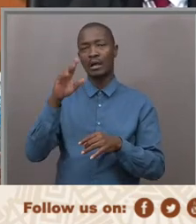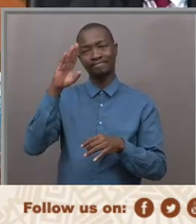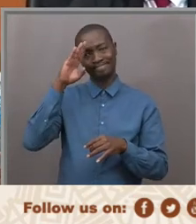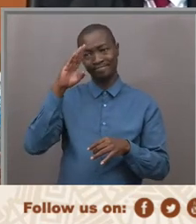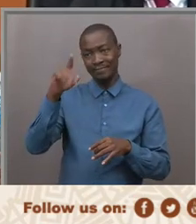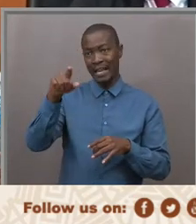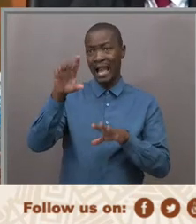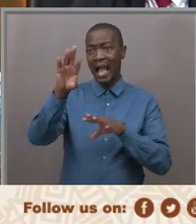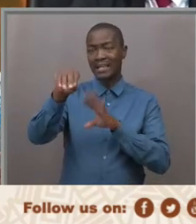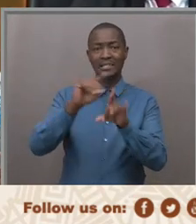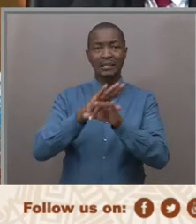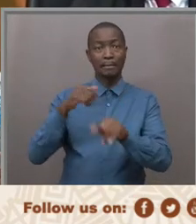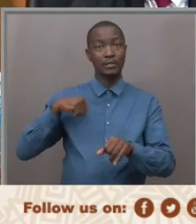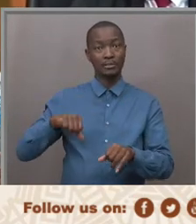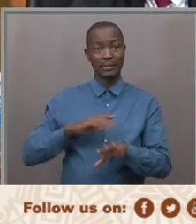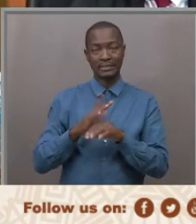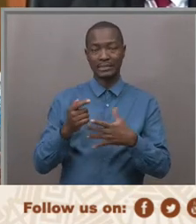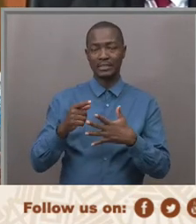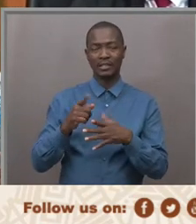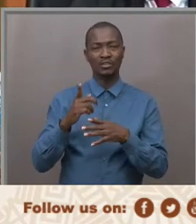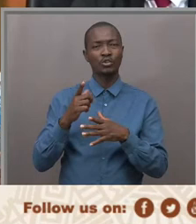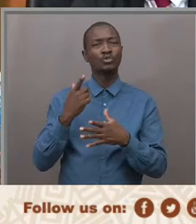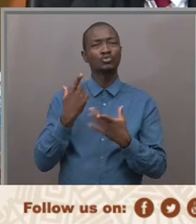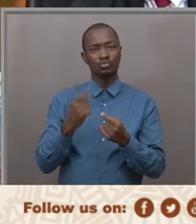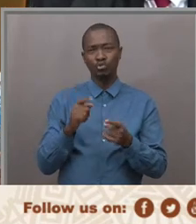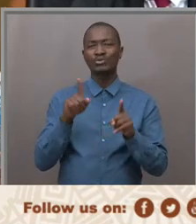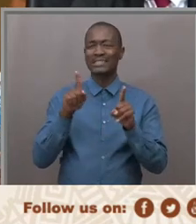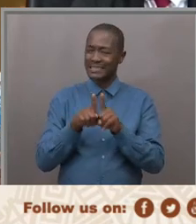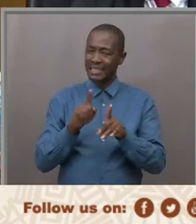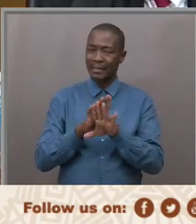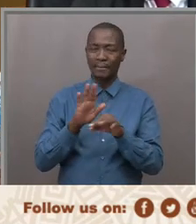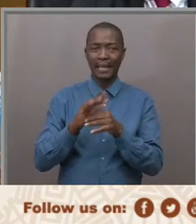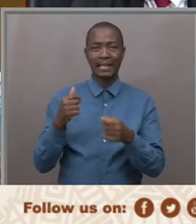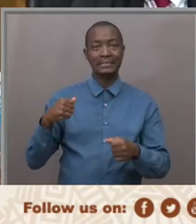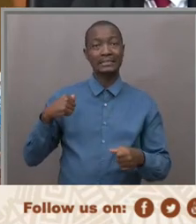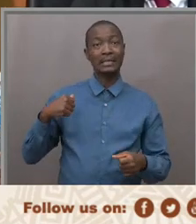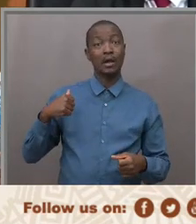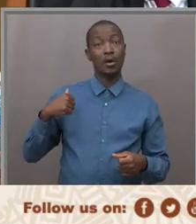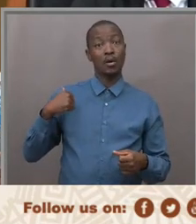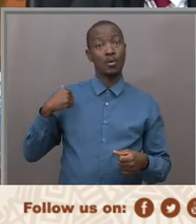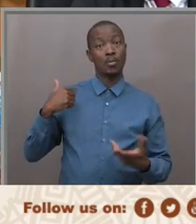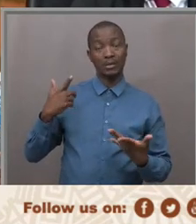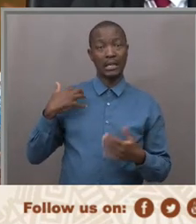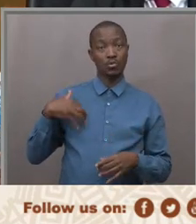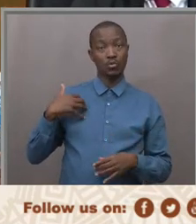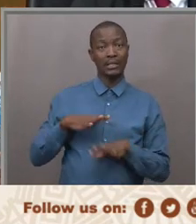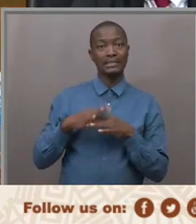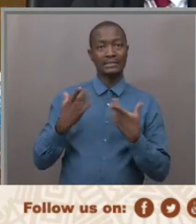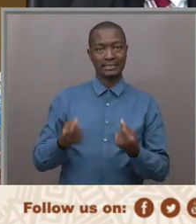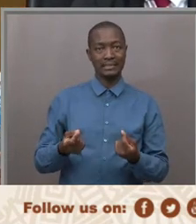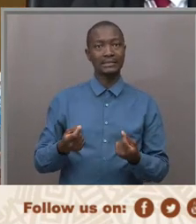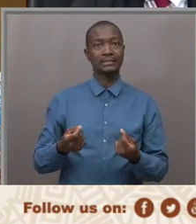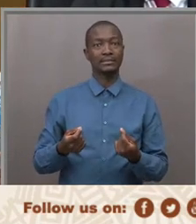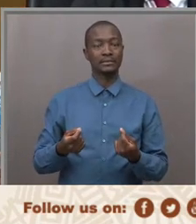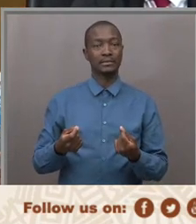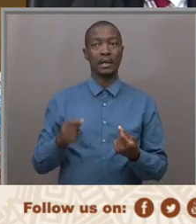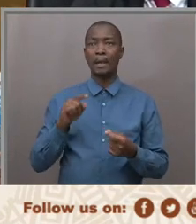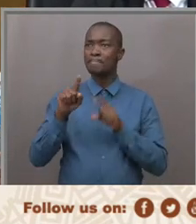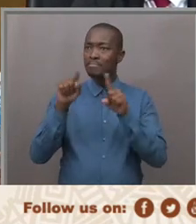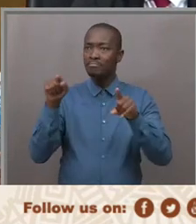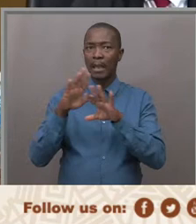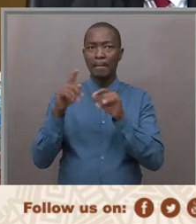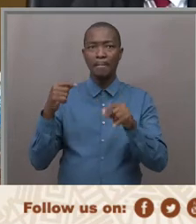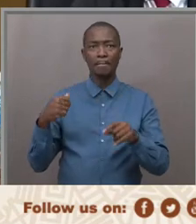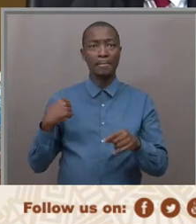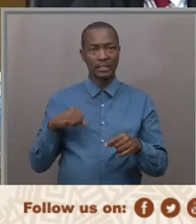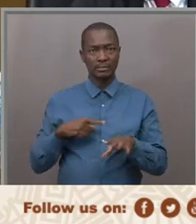doing. Municipalities have a lot of agricultural land, almost like hoarded land. I want to